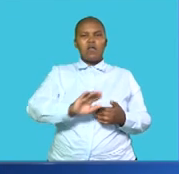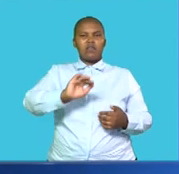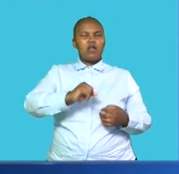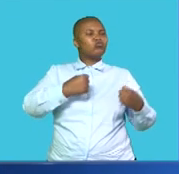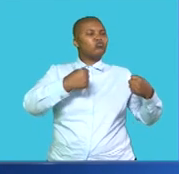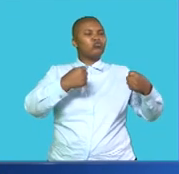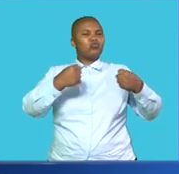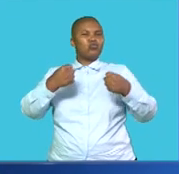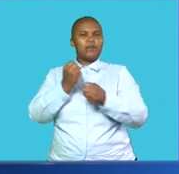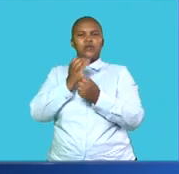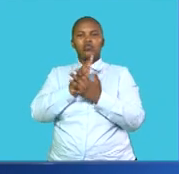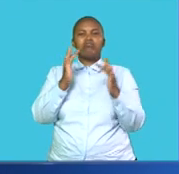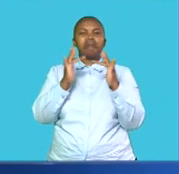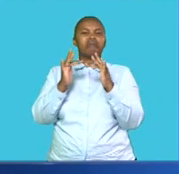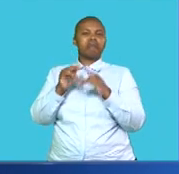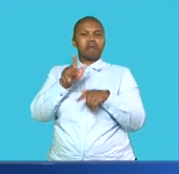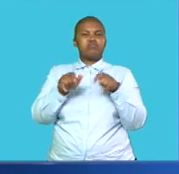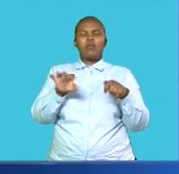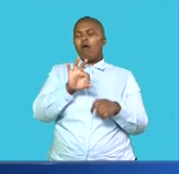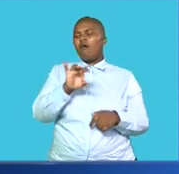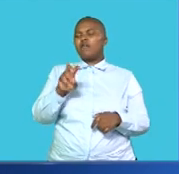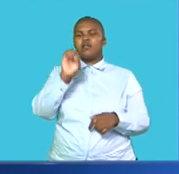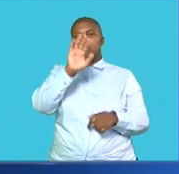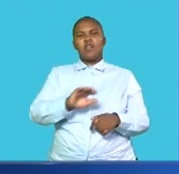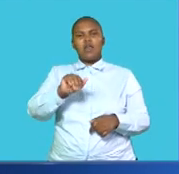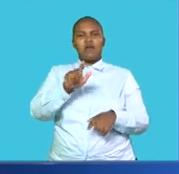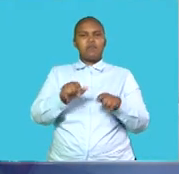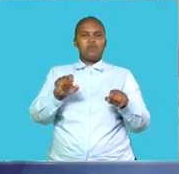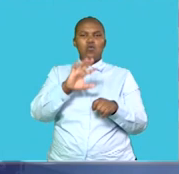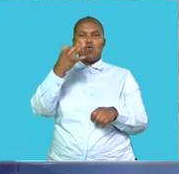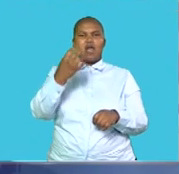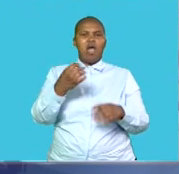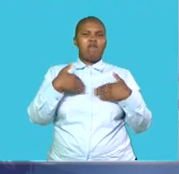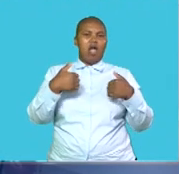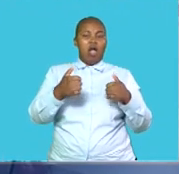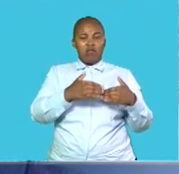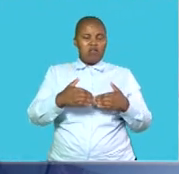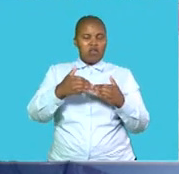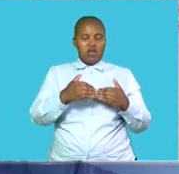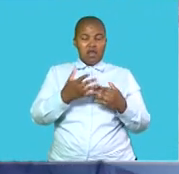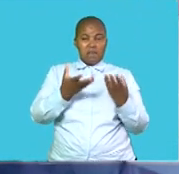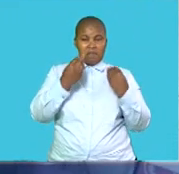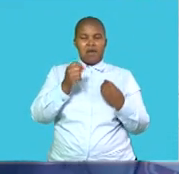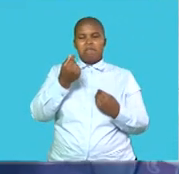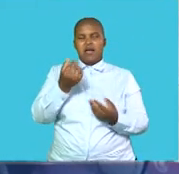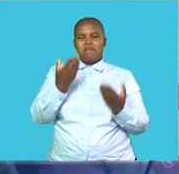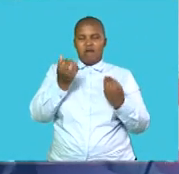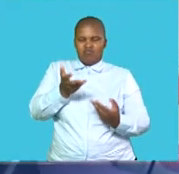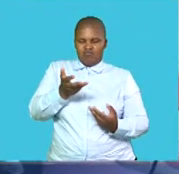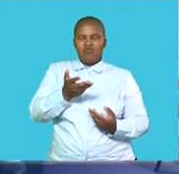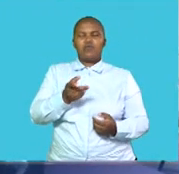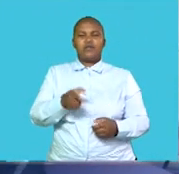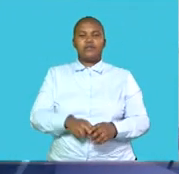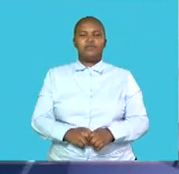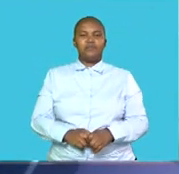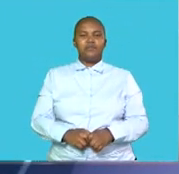reach consumers or everyday South Africans that don't have access to reasonable health care. So that is what we were raising money towards. So